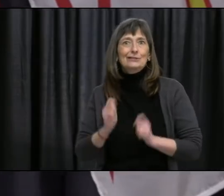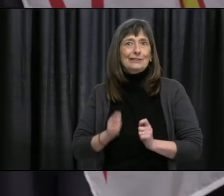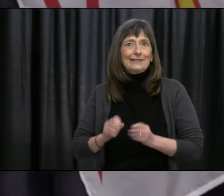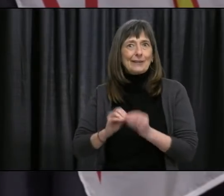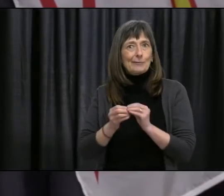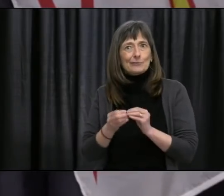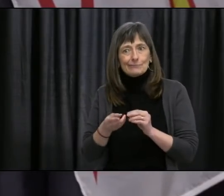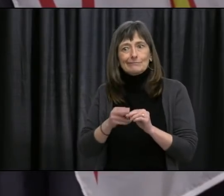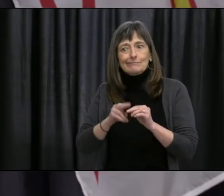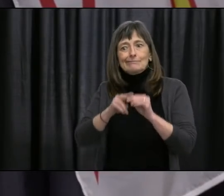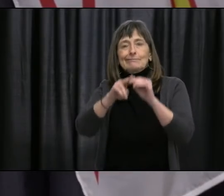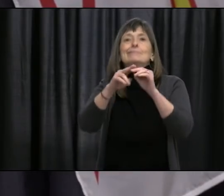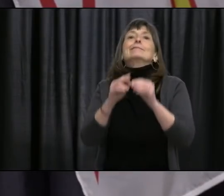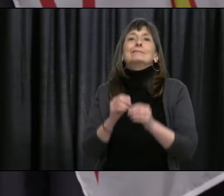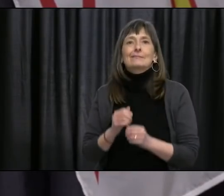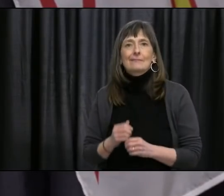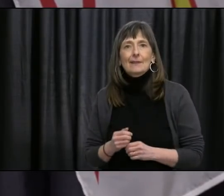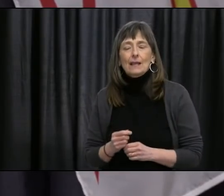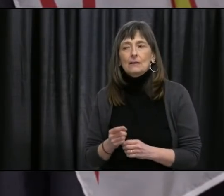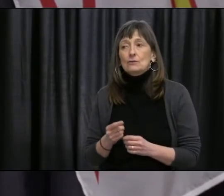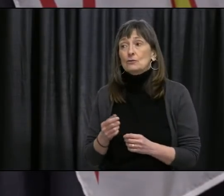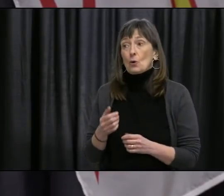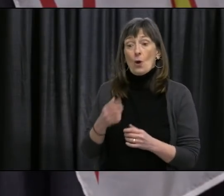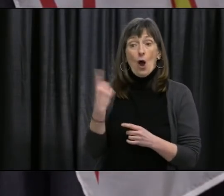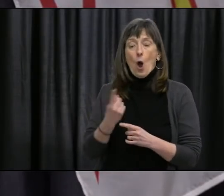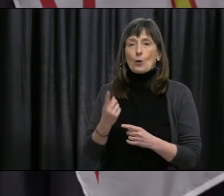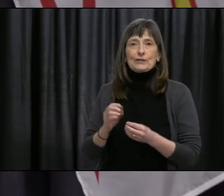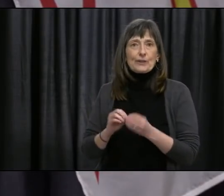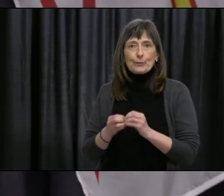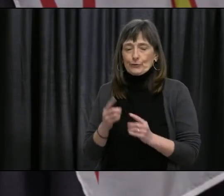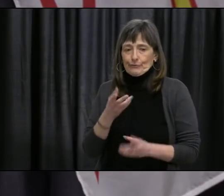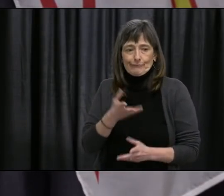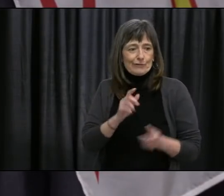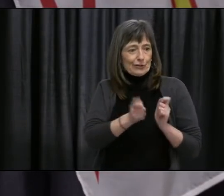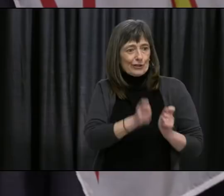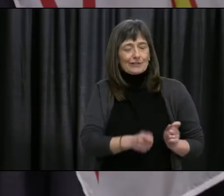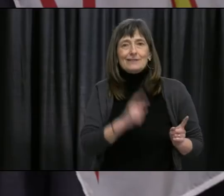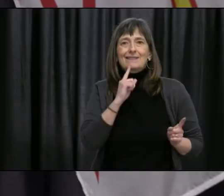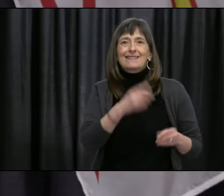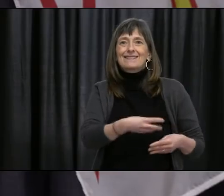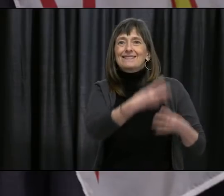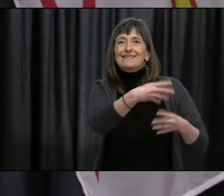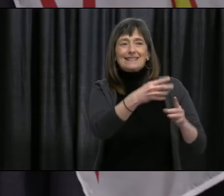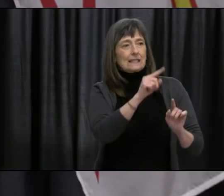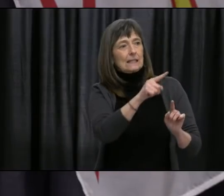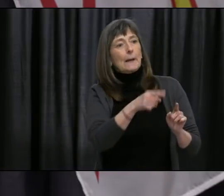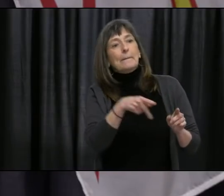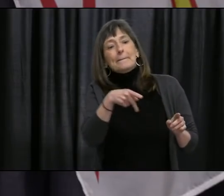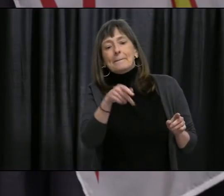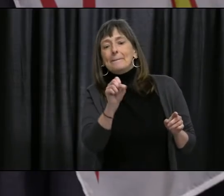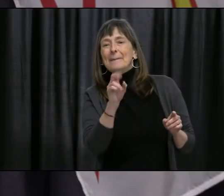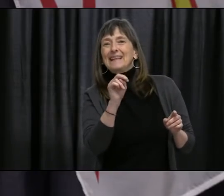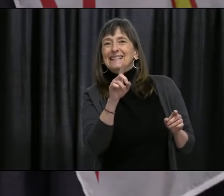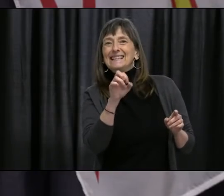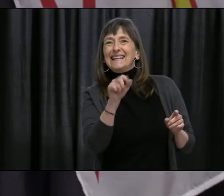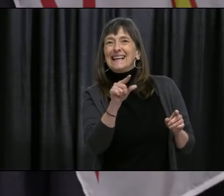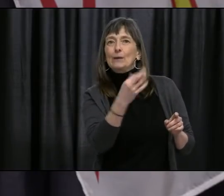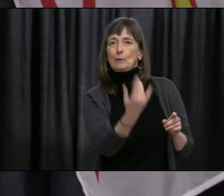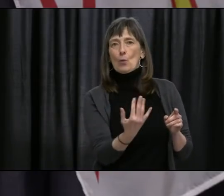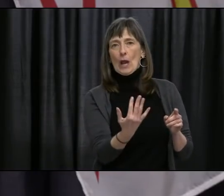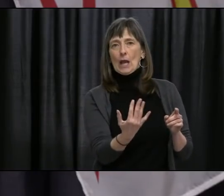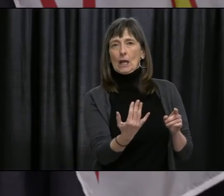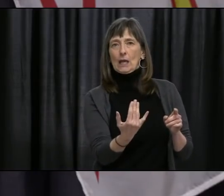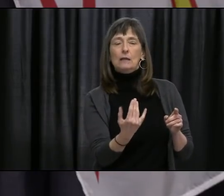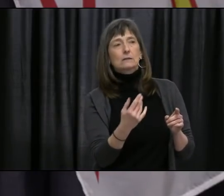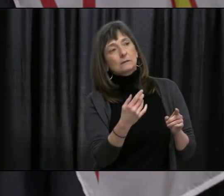basis. So the pending results will always be there, because there are always going to be pending results. And that's a